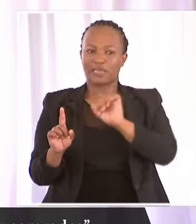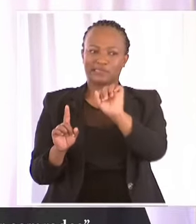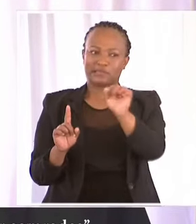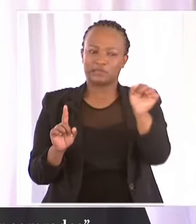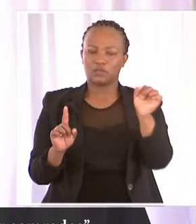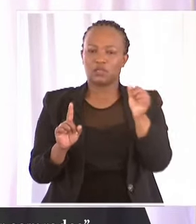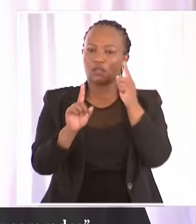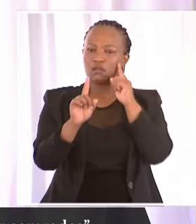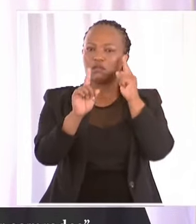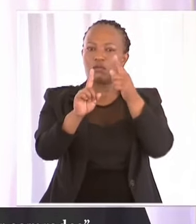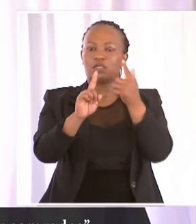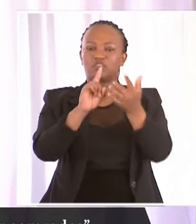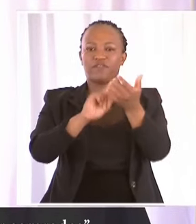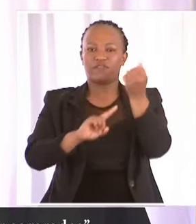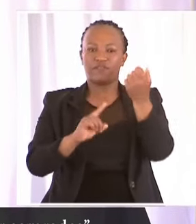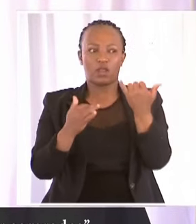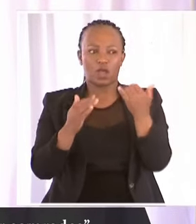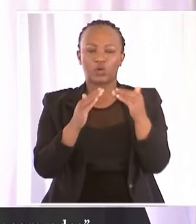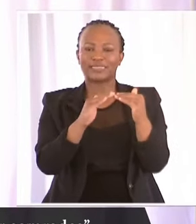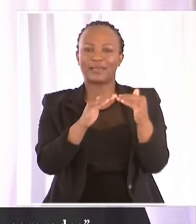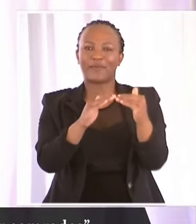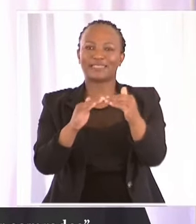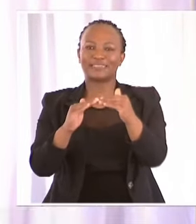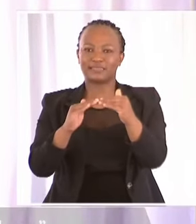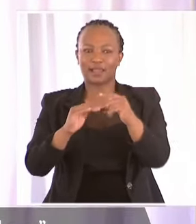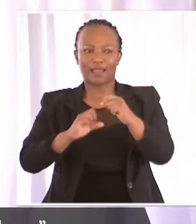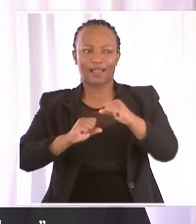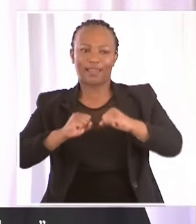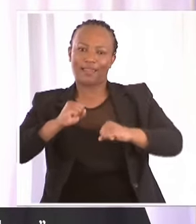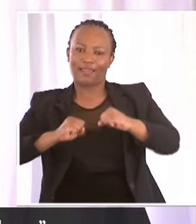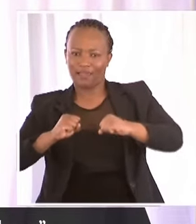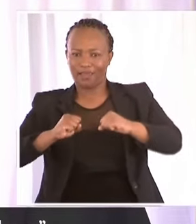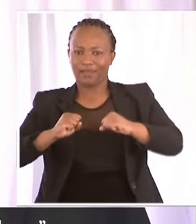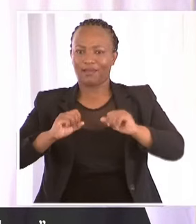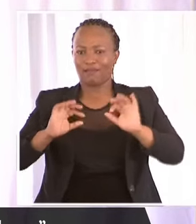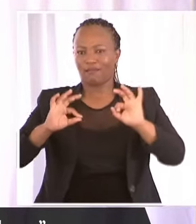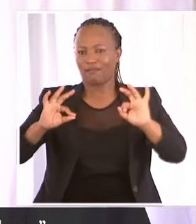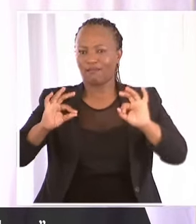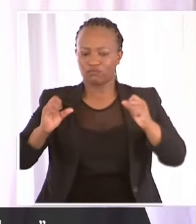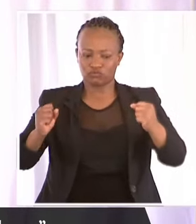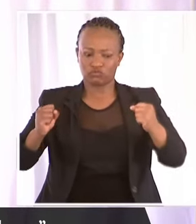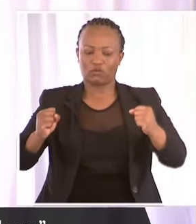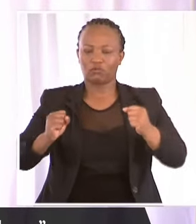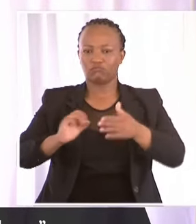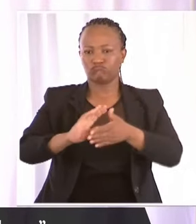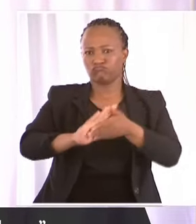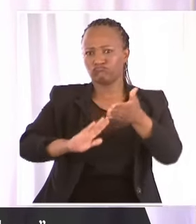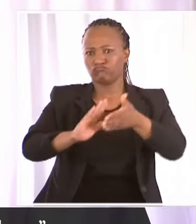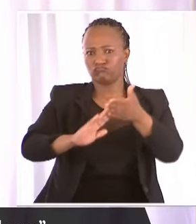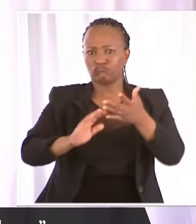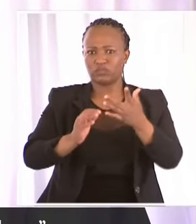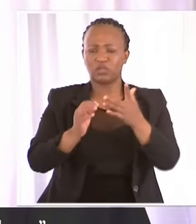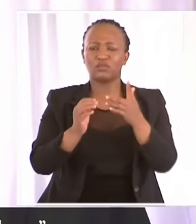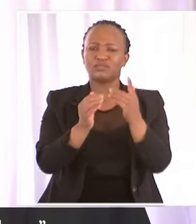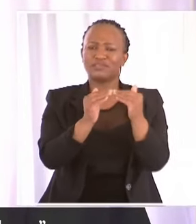it remains steady, it remains firm, and our democracy is well